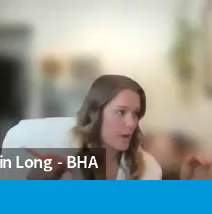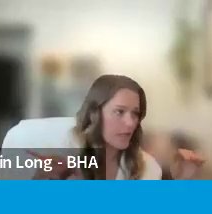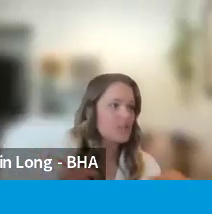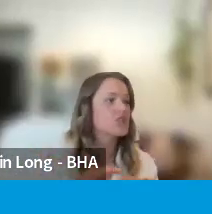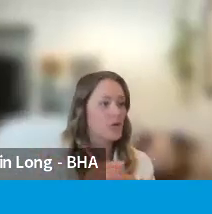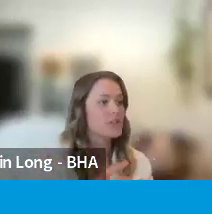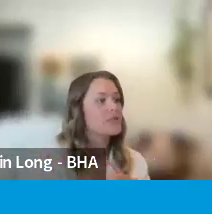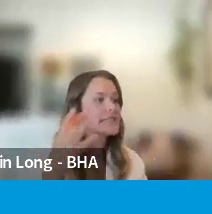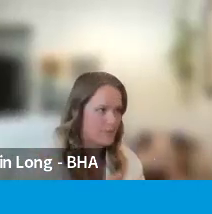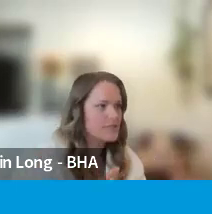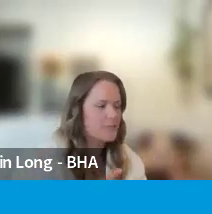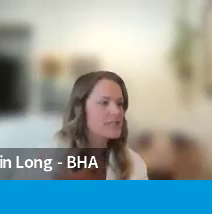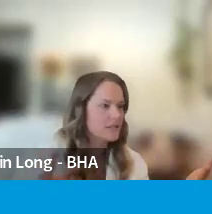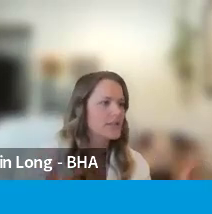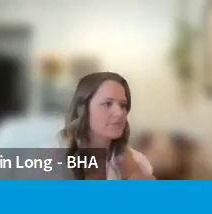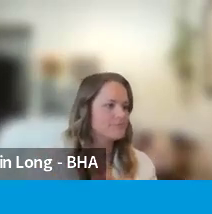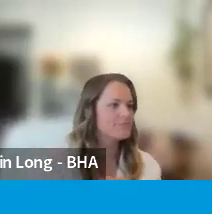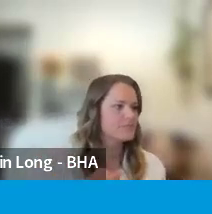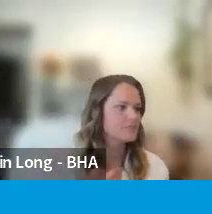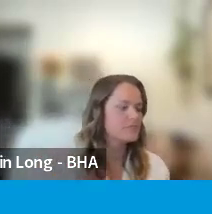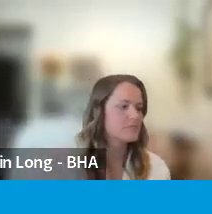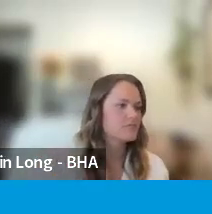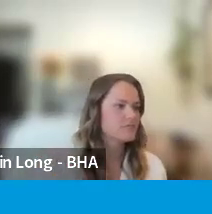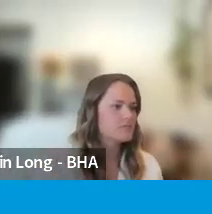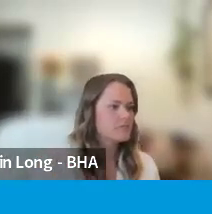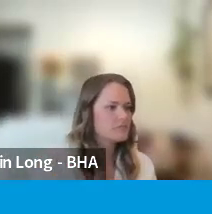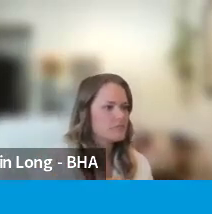from anybody. It's just going to be statements.